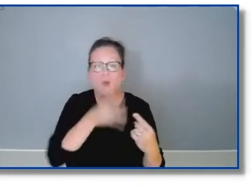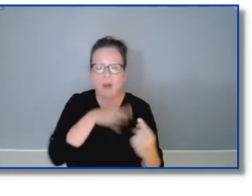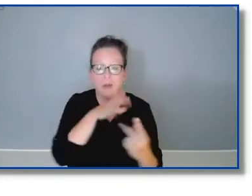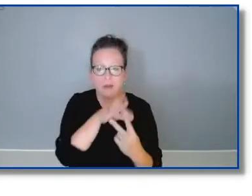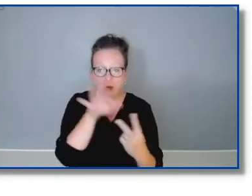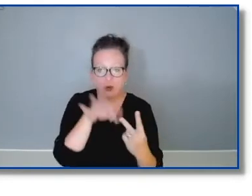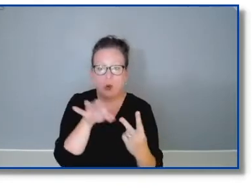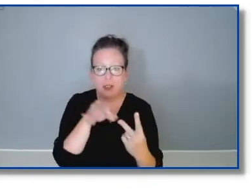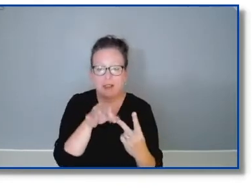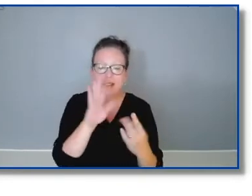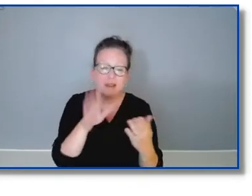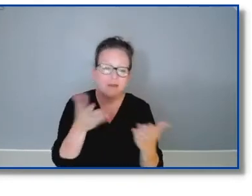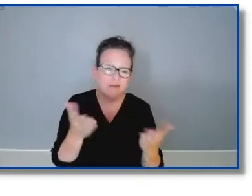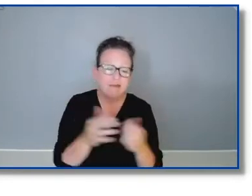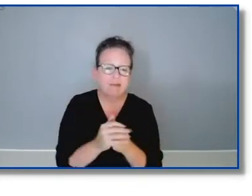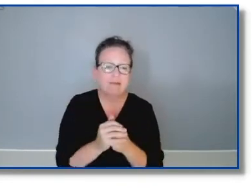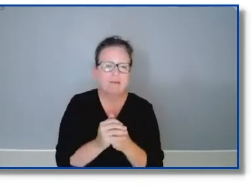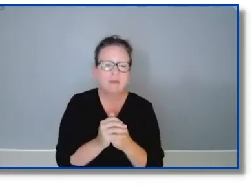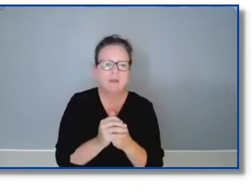against which